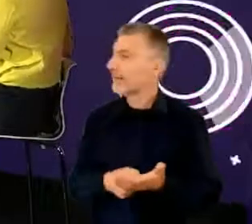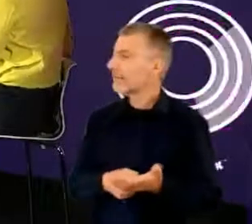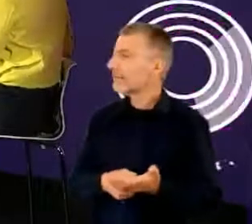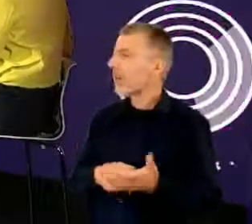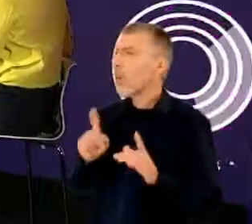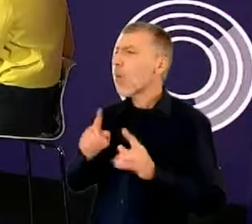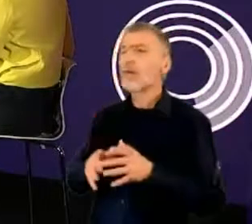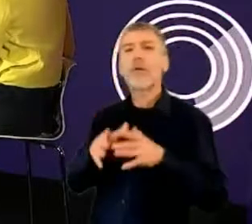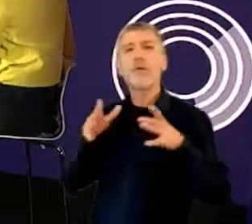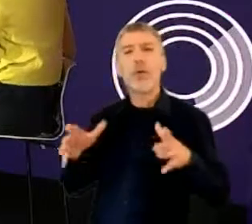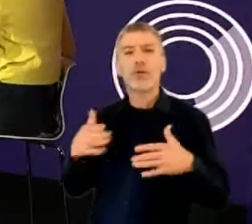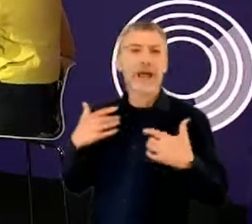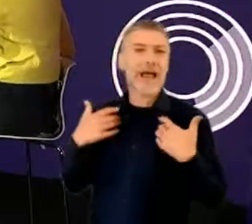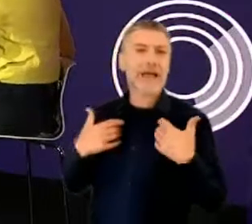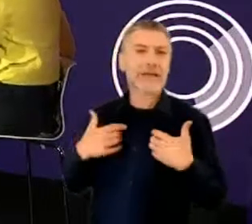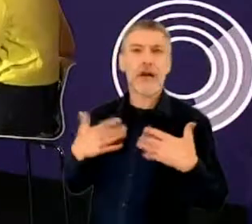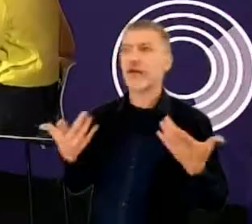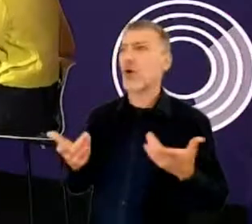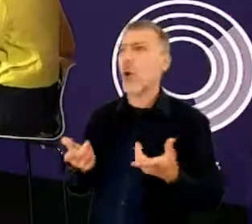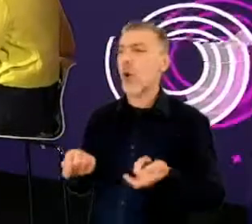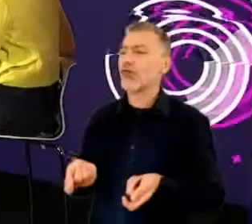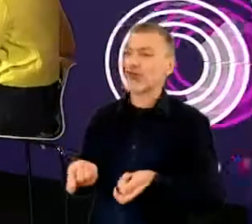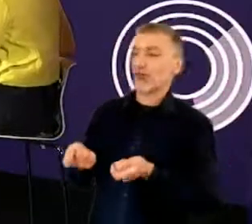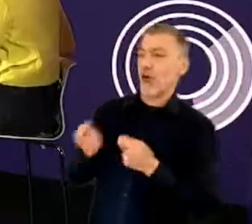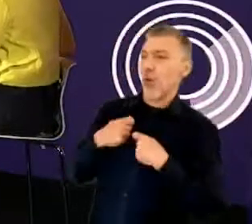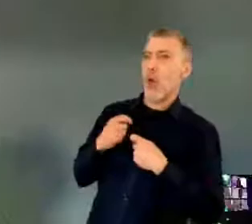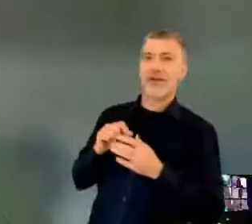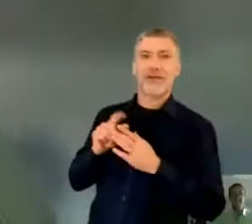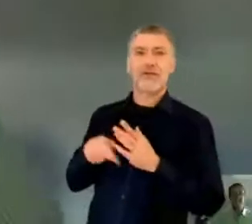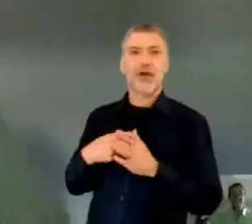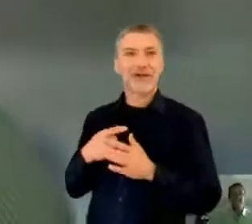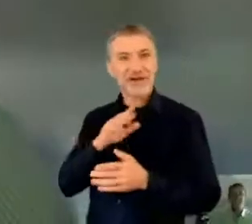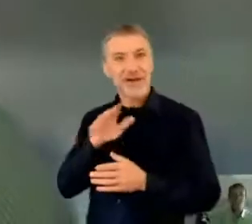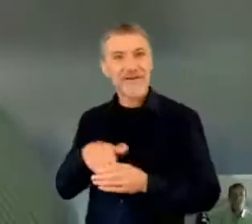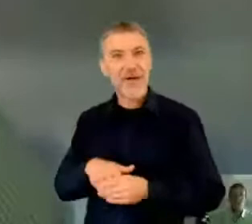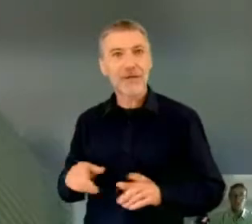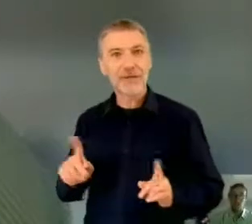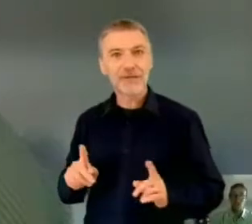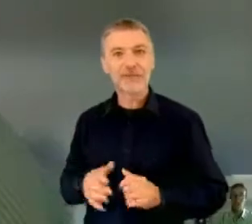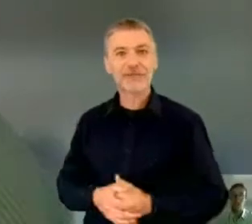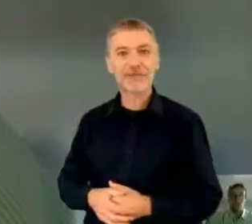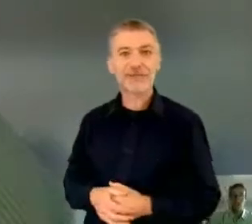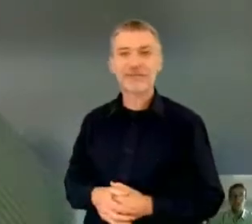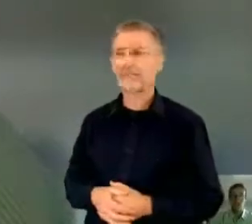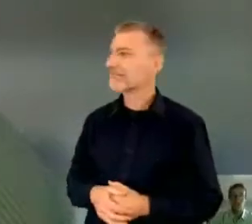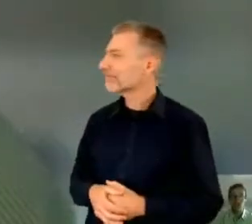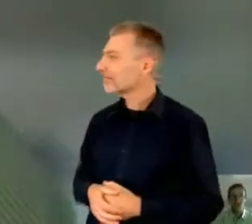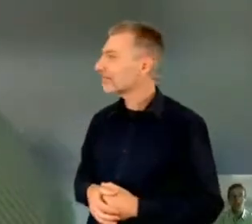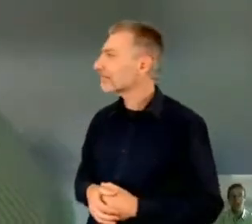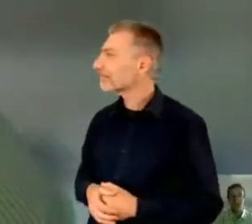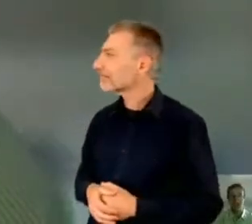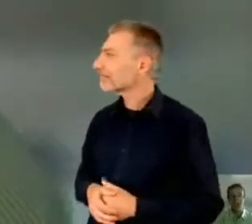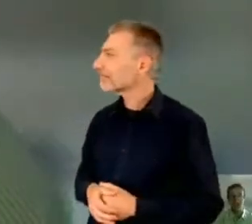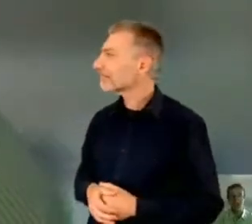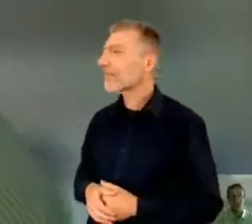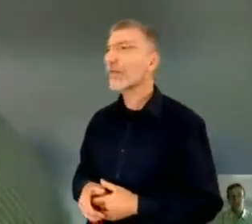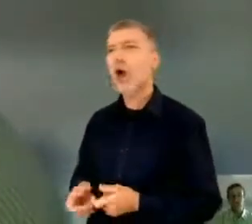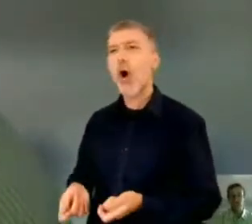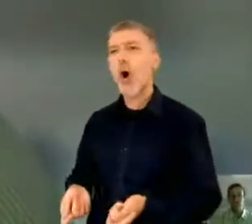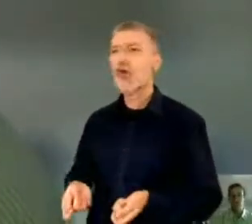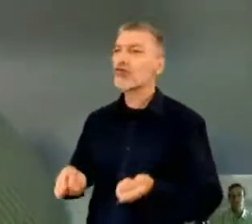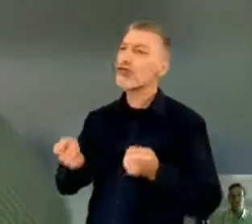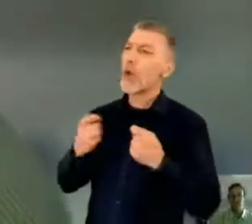rewarding project that you've been part of in the last year? I think one of the most rewarding ones was